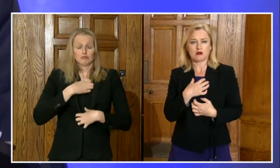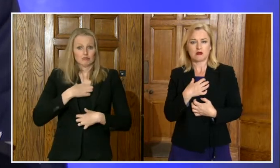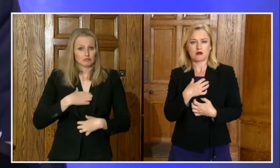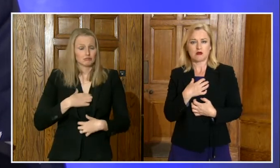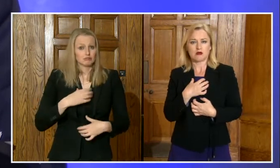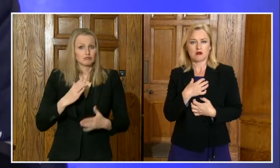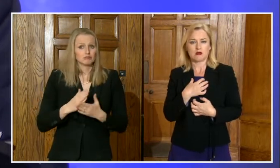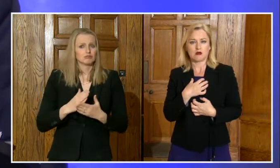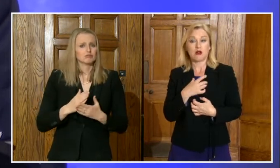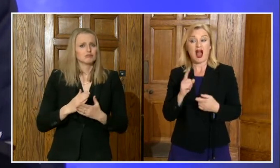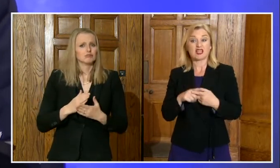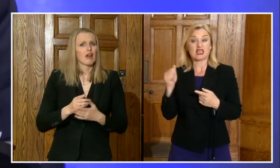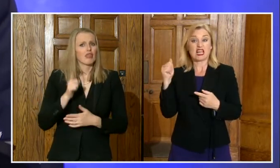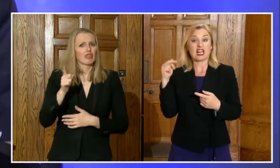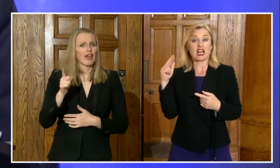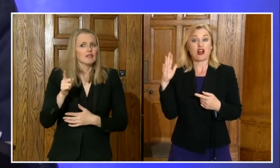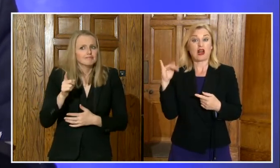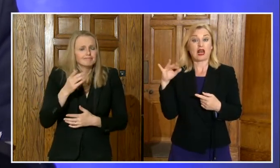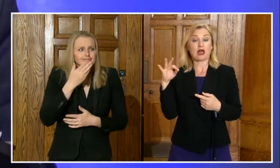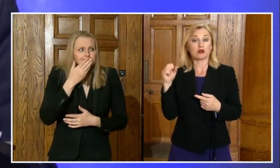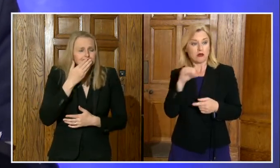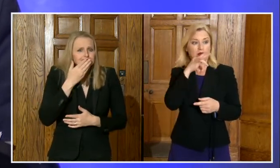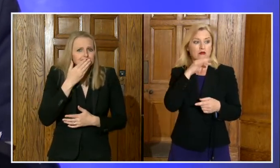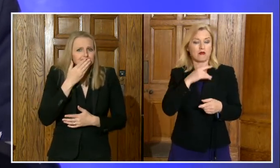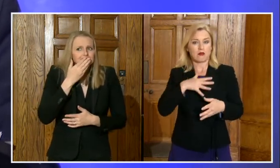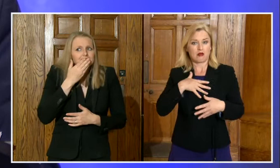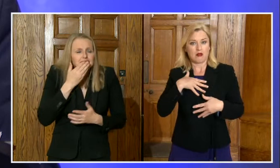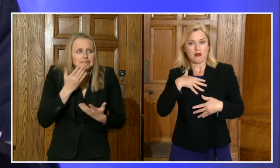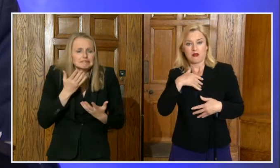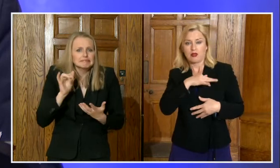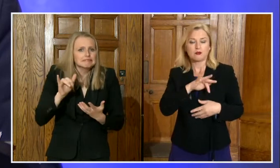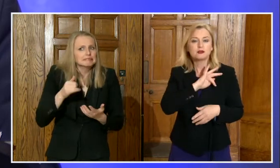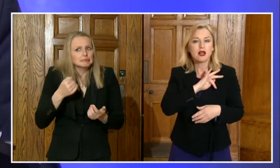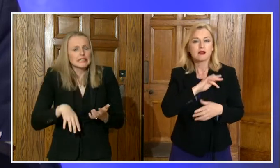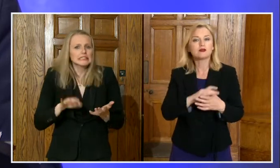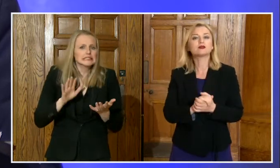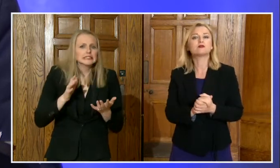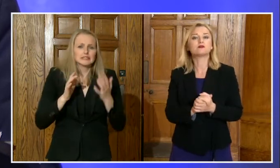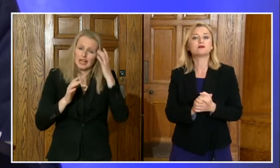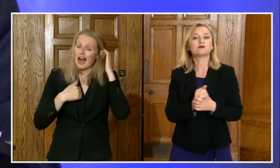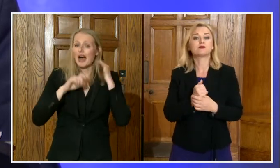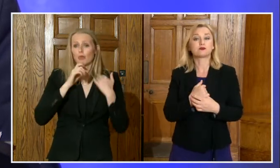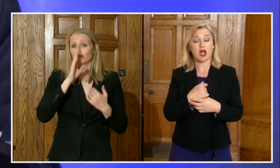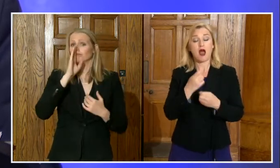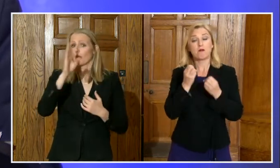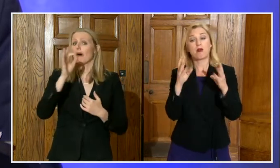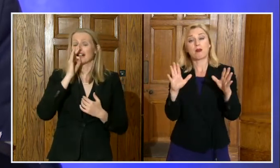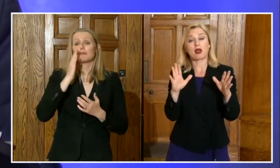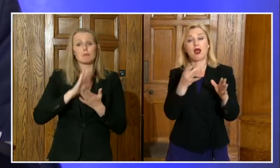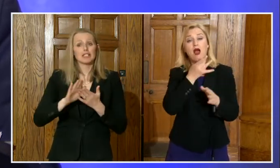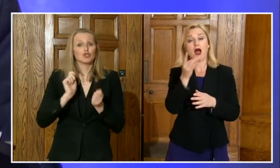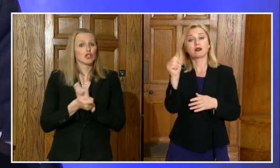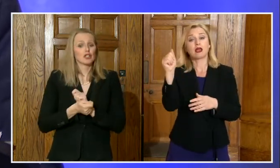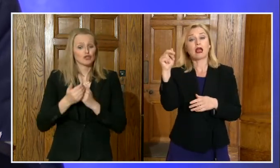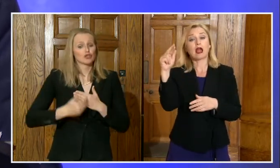shock to them, that they should actually be behaving still in that manner, and I'll ask them publicly to actually revise that very